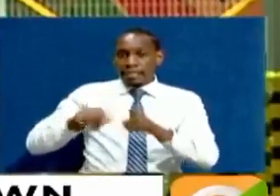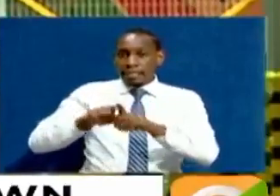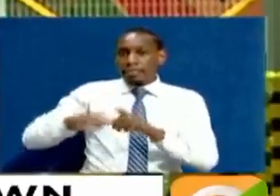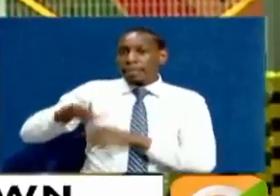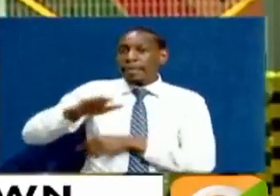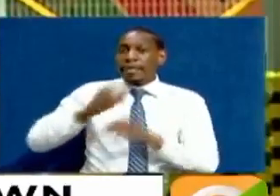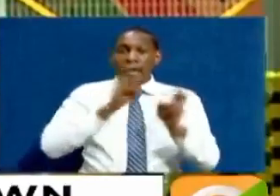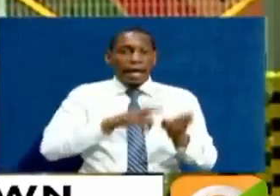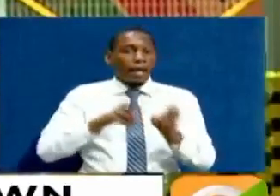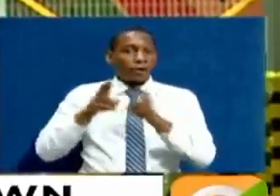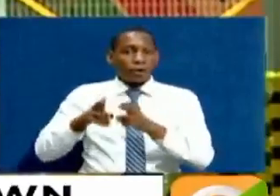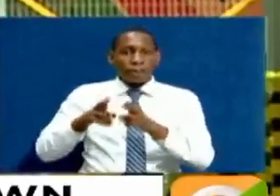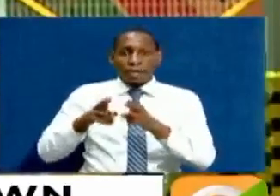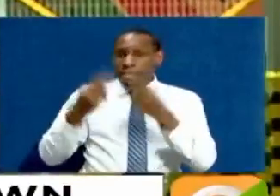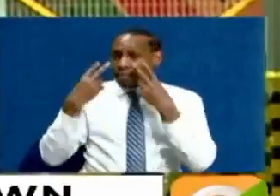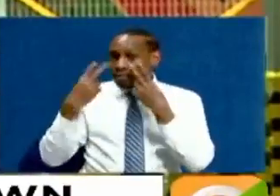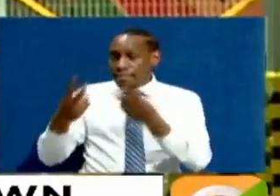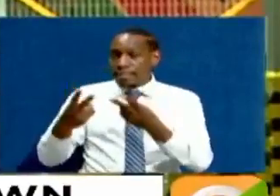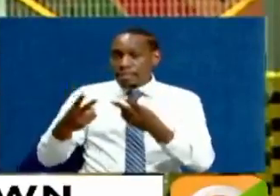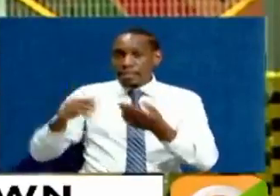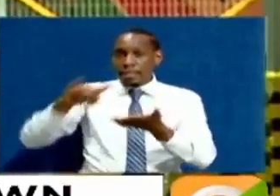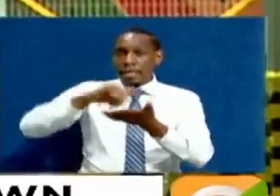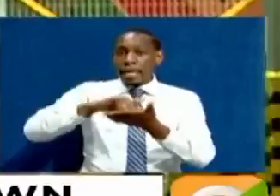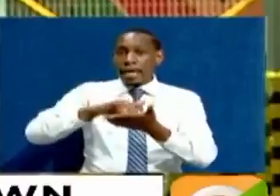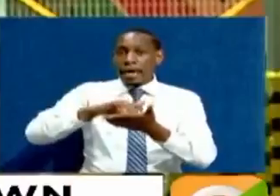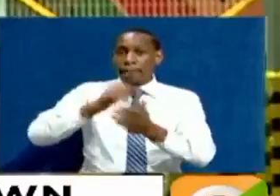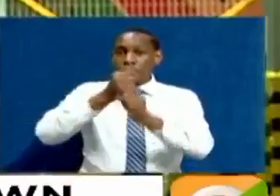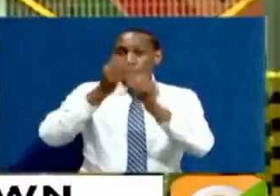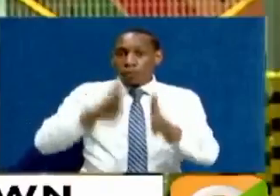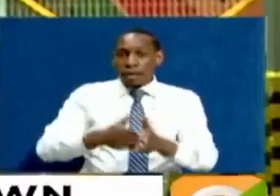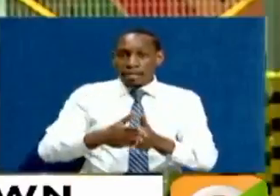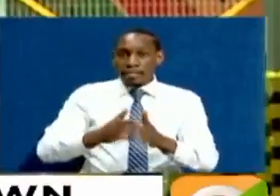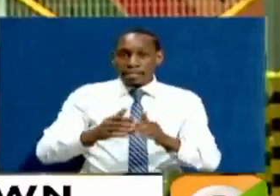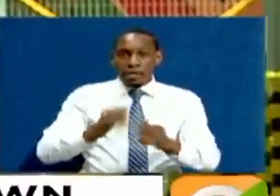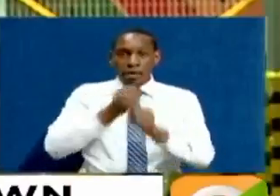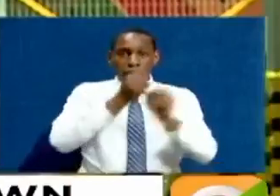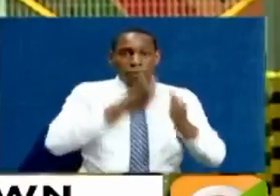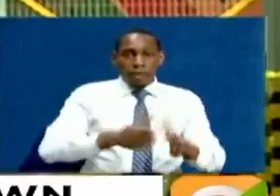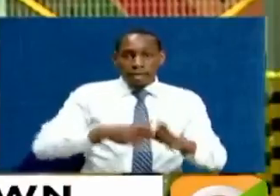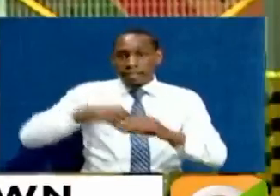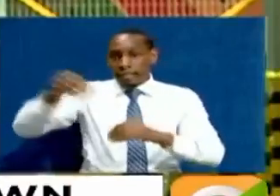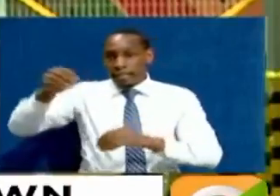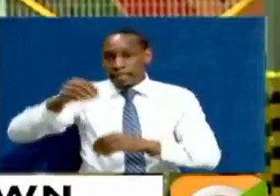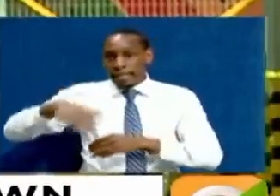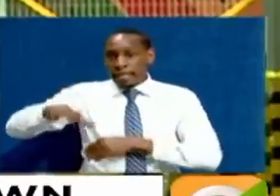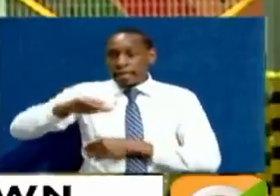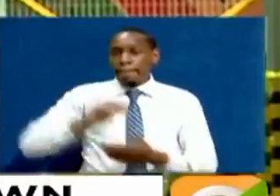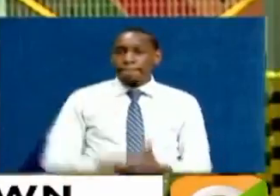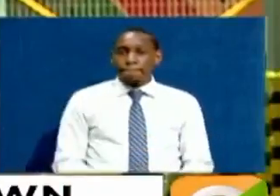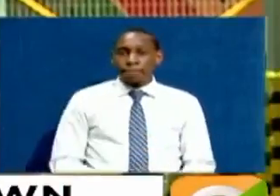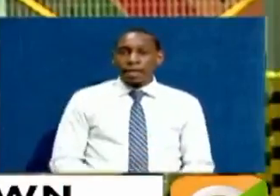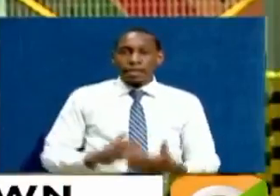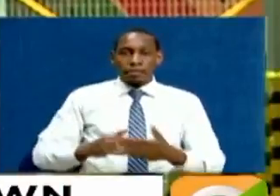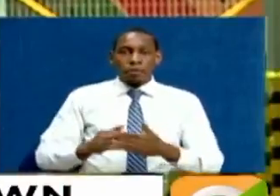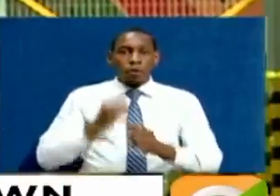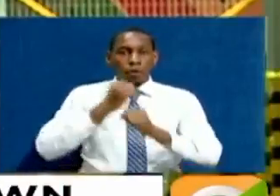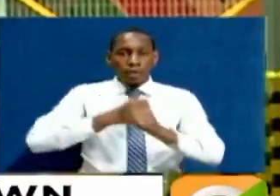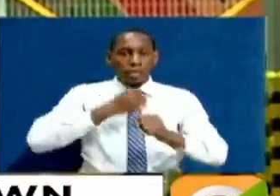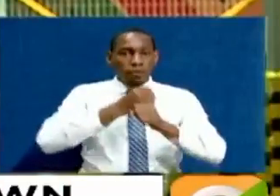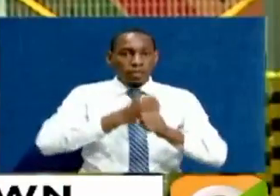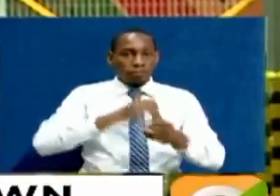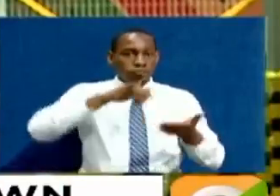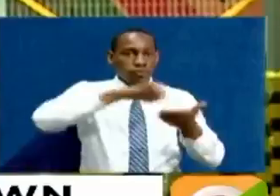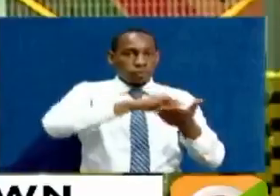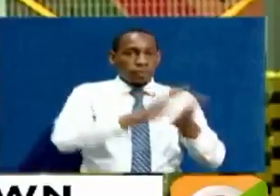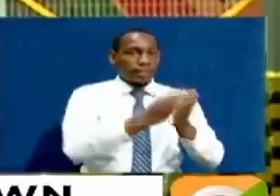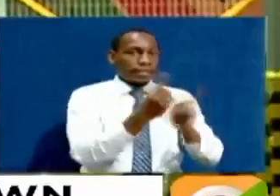where you'd normally find airport staff, employees coming out of the exit area after working on the aircrafts